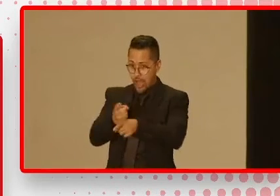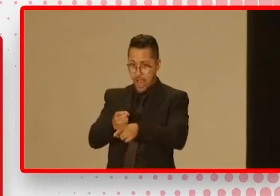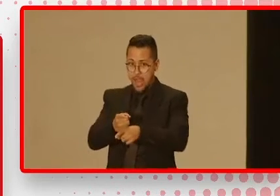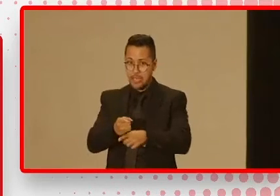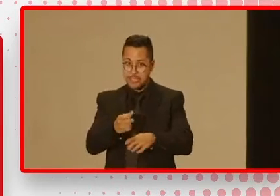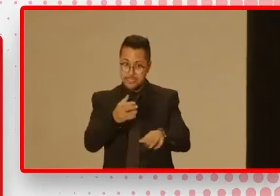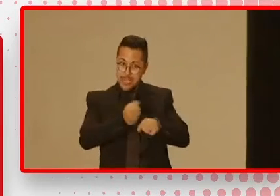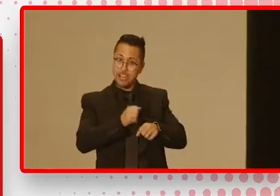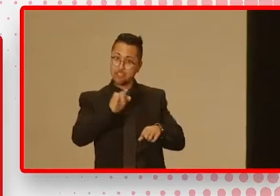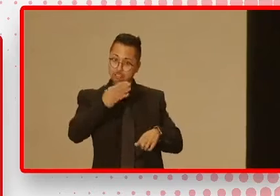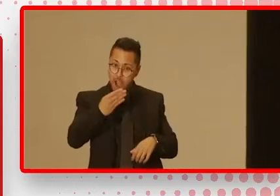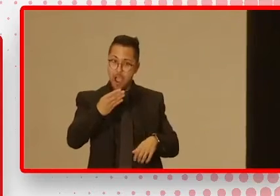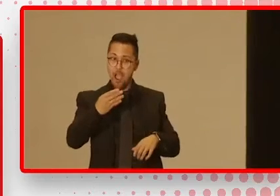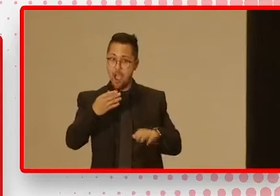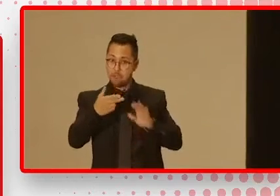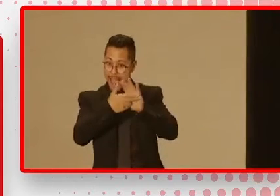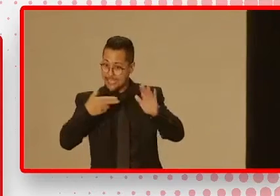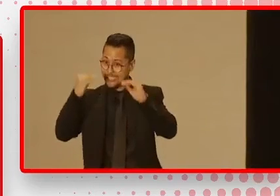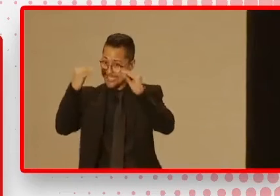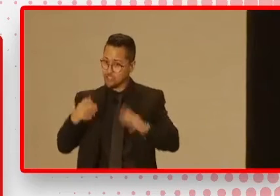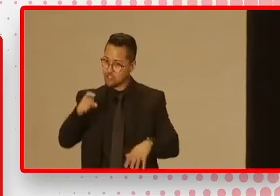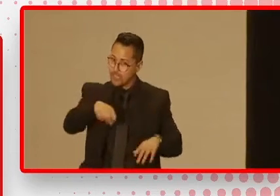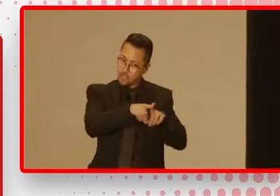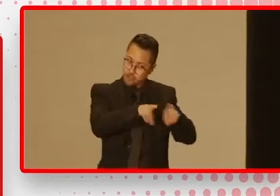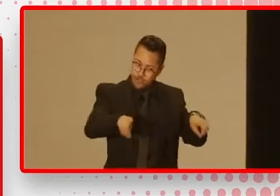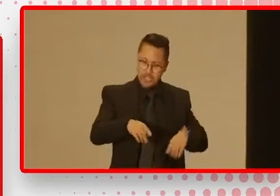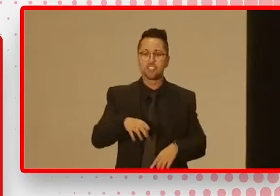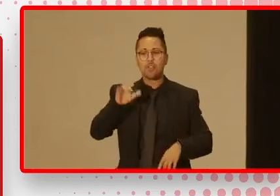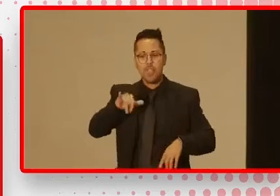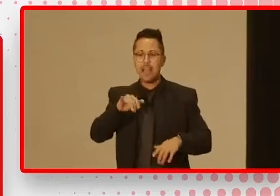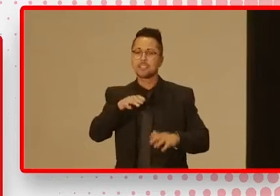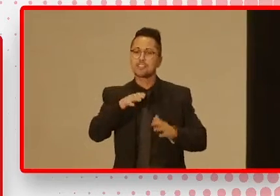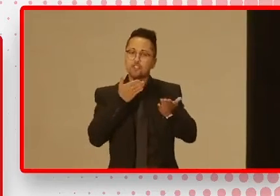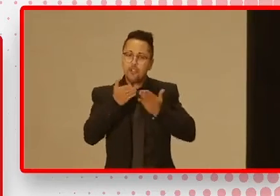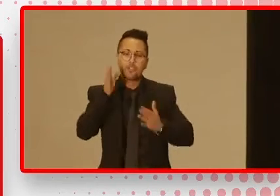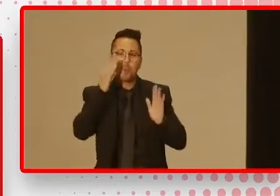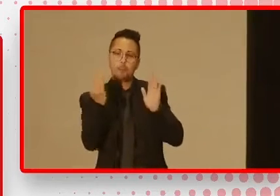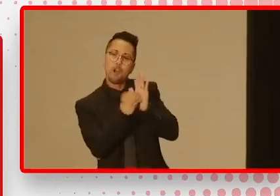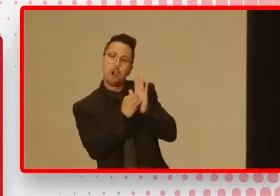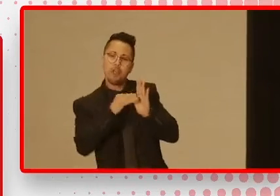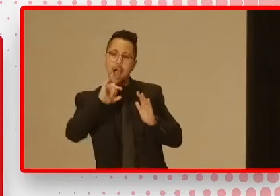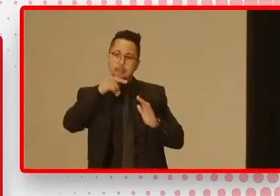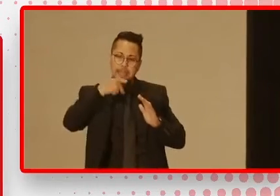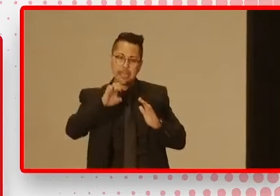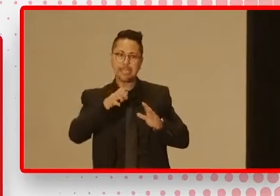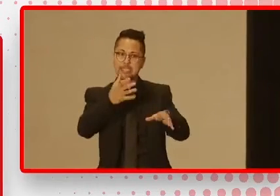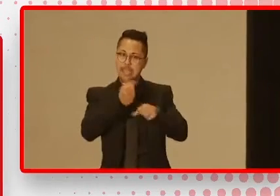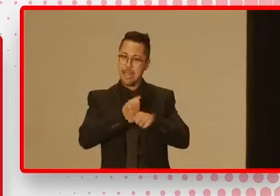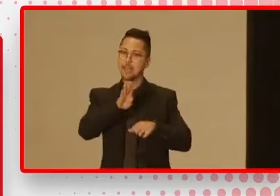without a college degree. That would be a service that we're going to list on that IPE, is getting their bachelor's degree.